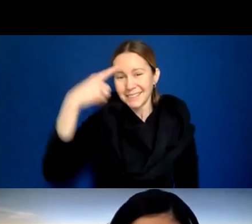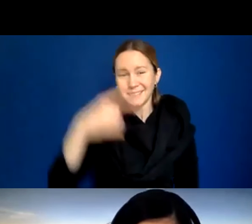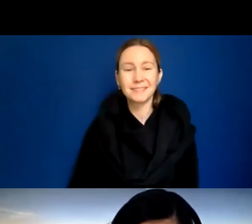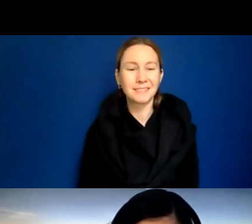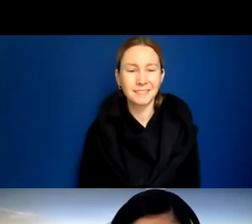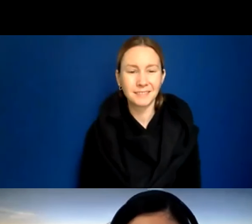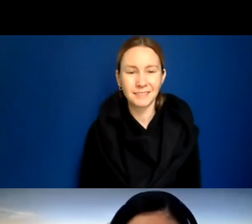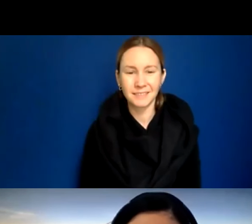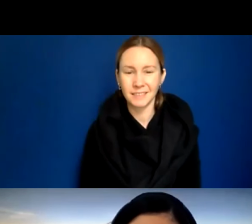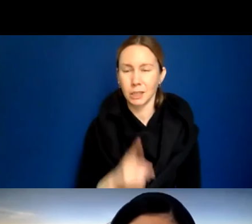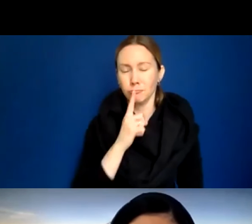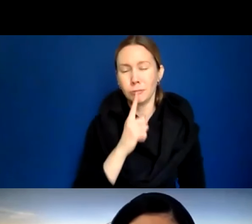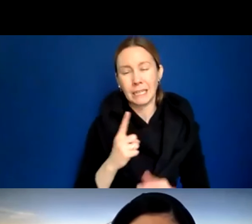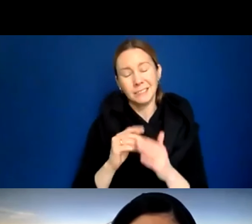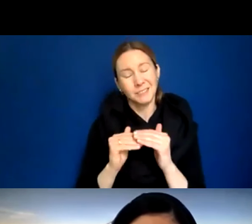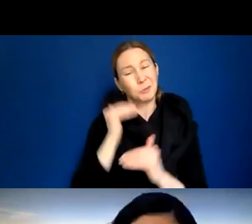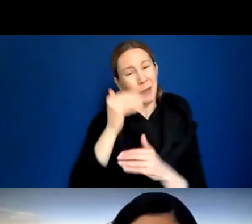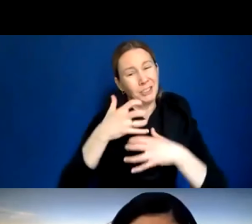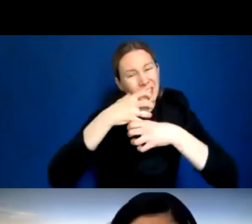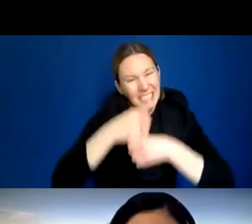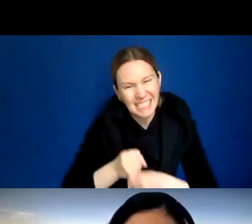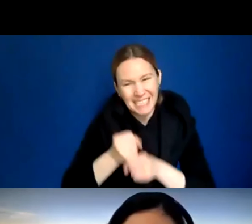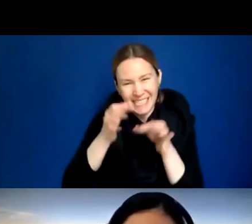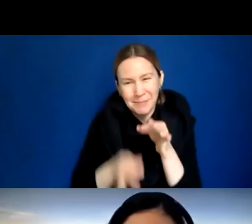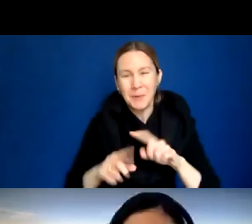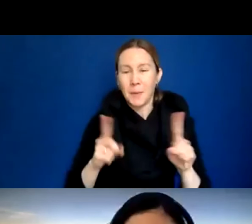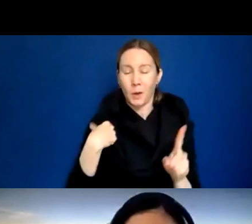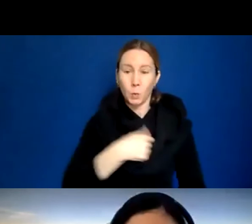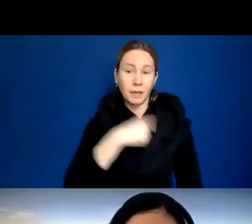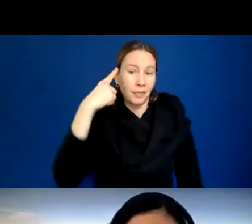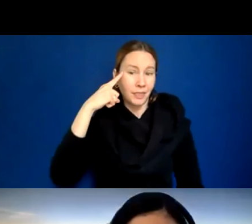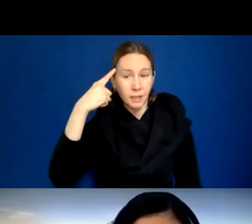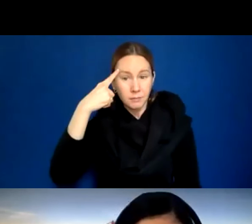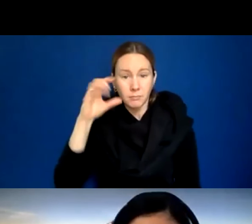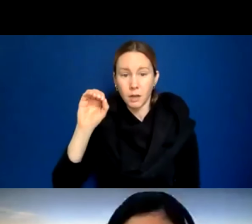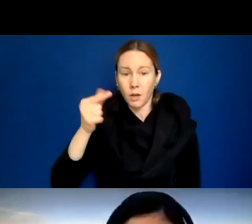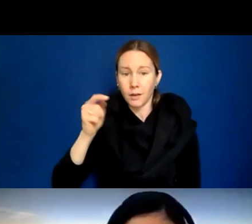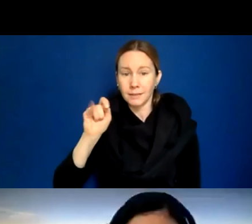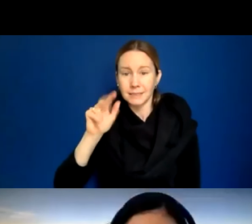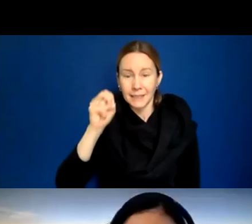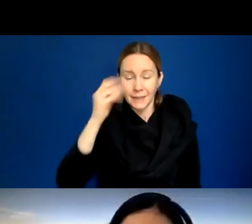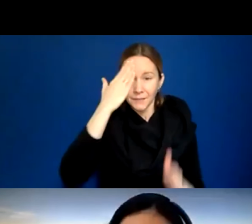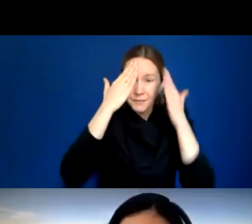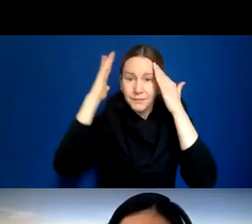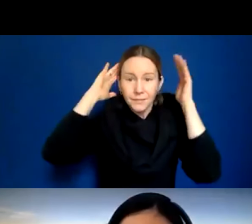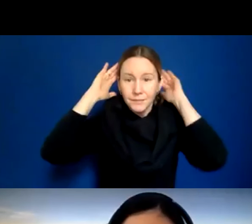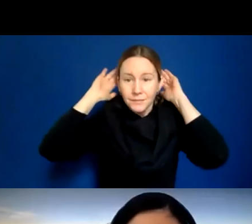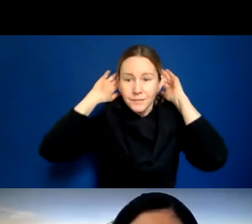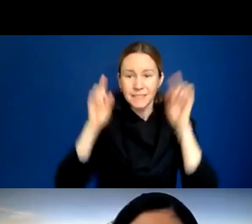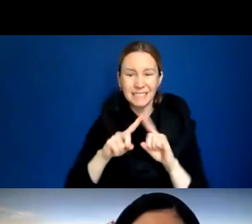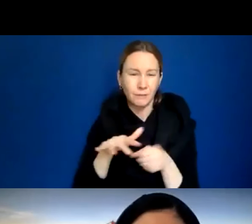an oversimplification, but in general, we think that the cognitive domains are in different parts of the brain. For